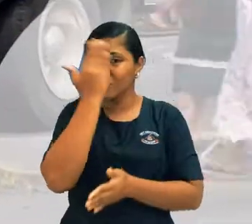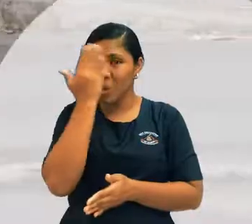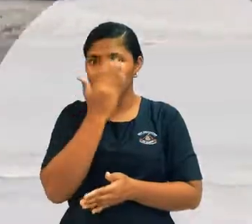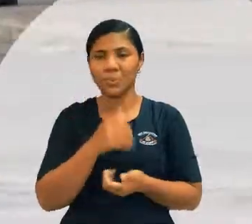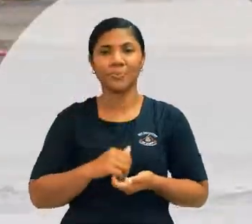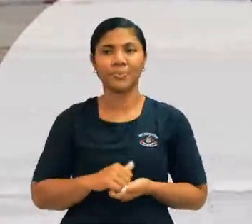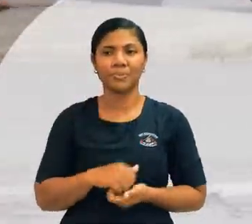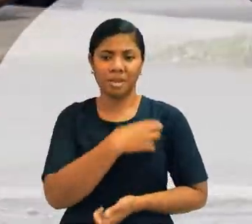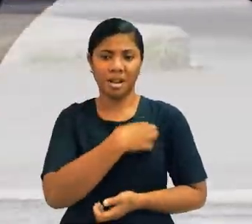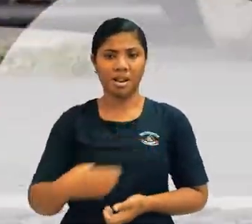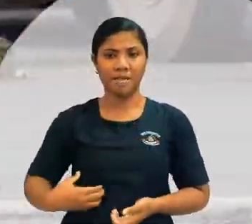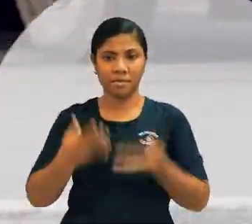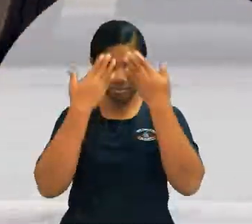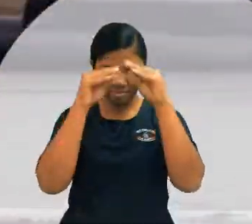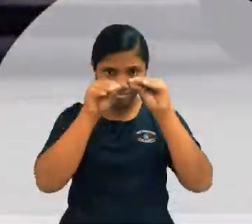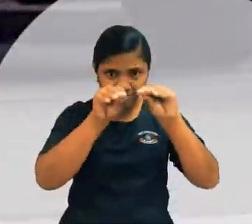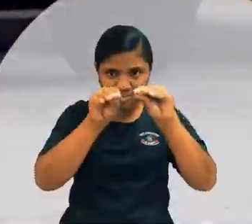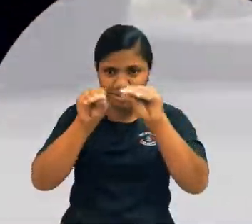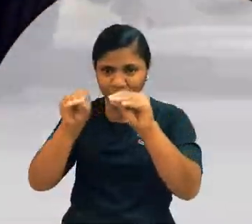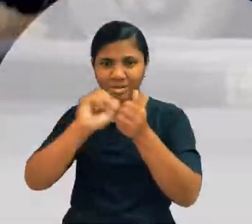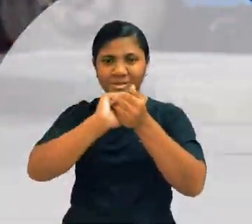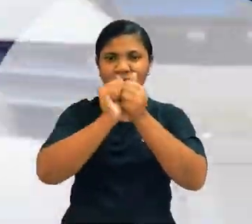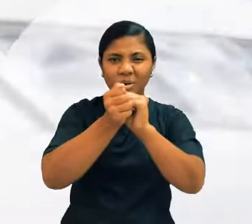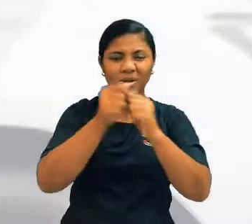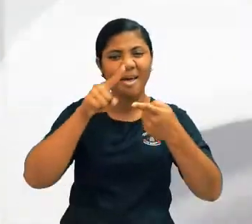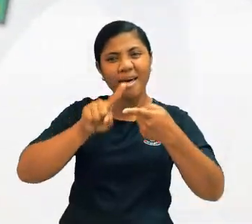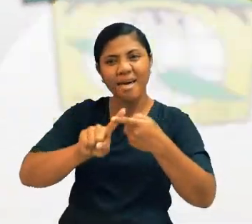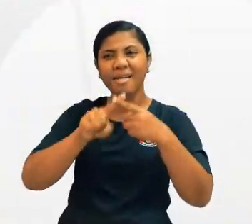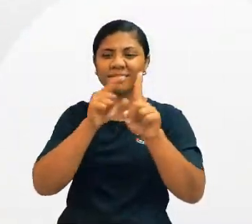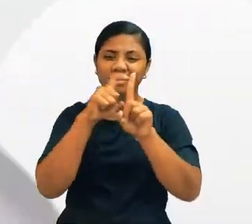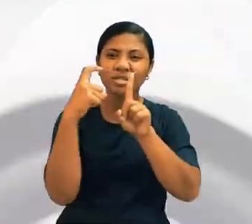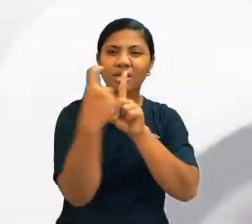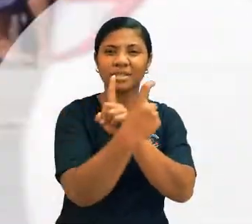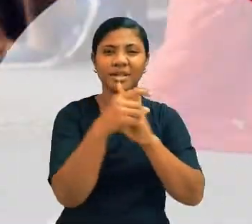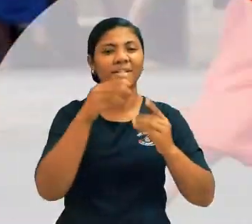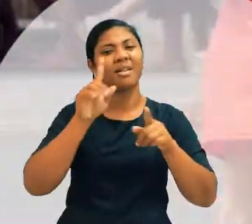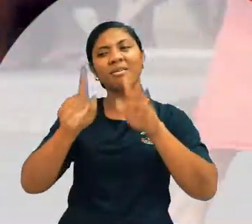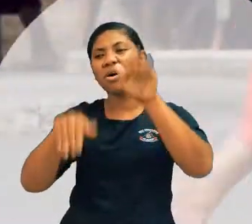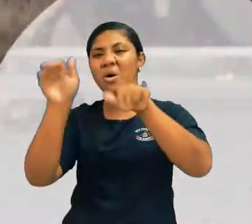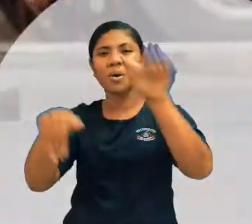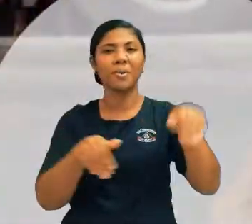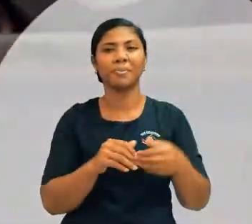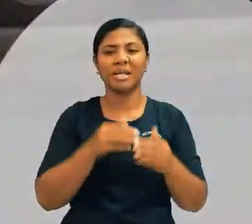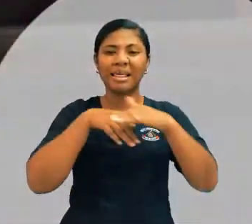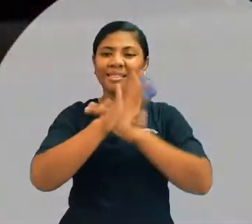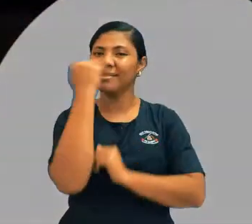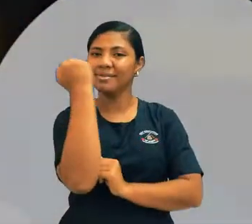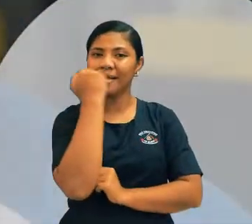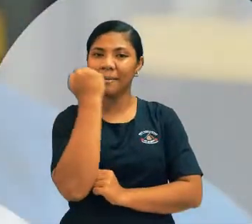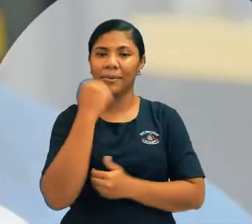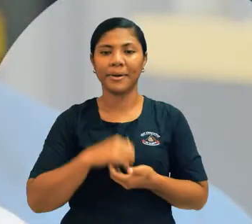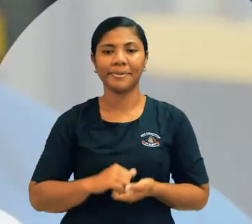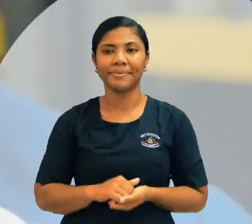late 2019. The Ministry of Education, Sports and Culture has attempted to meet the needs of students around Samoa.